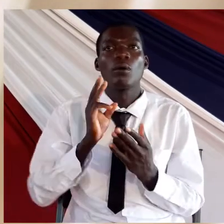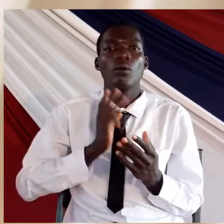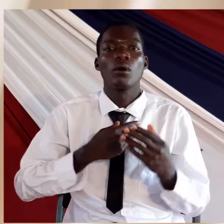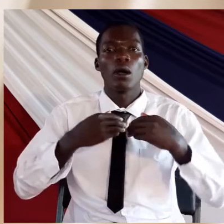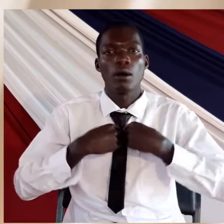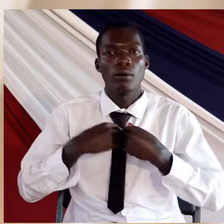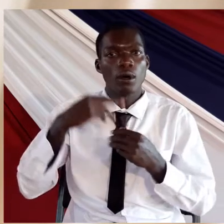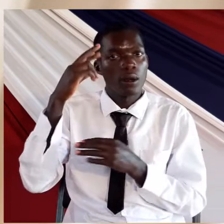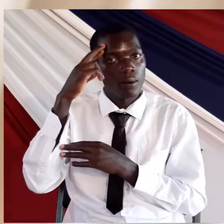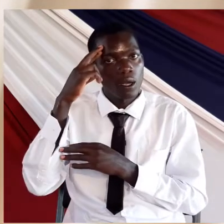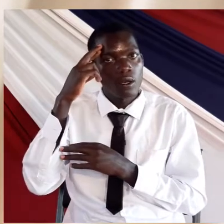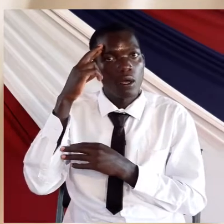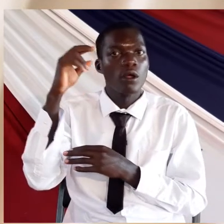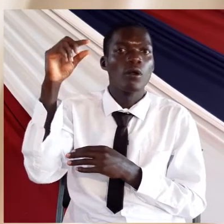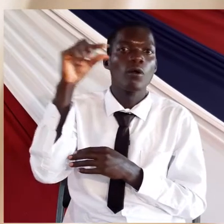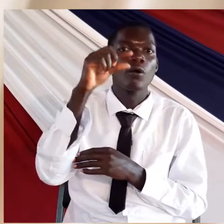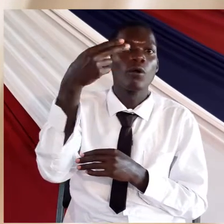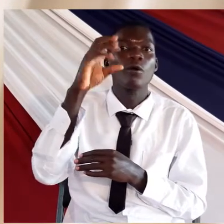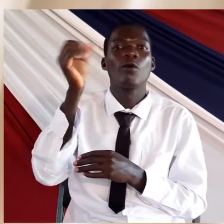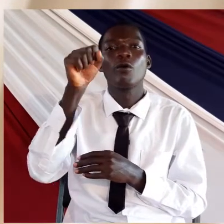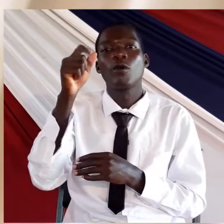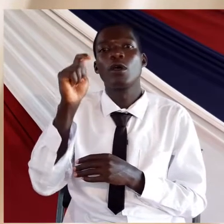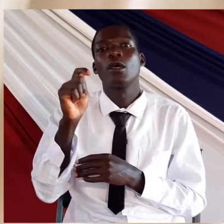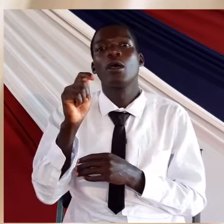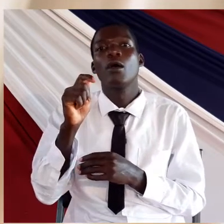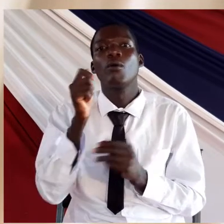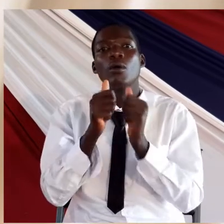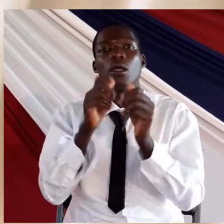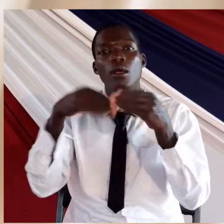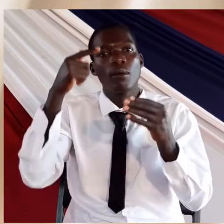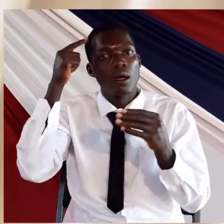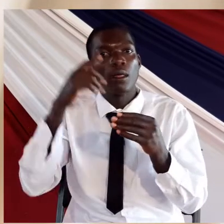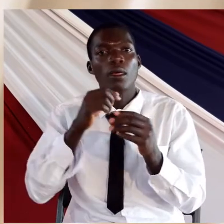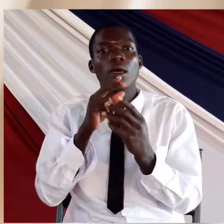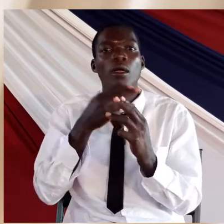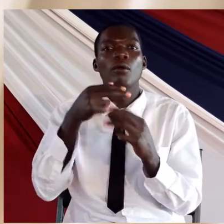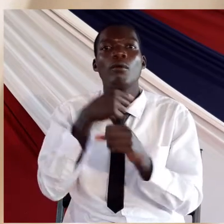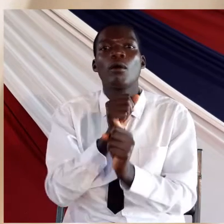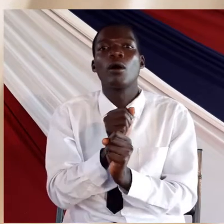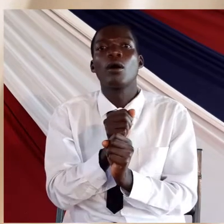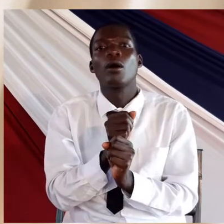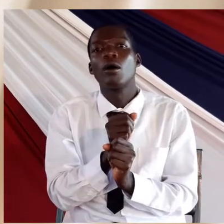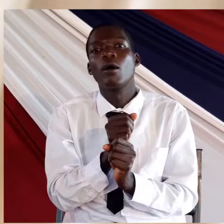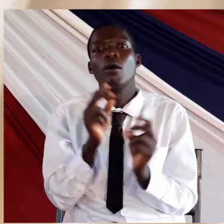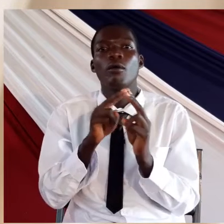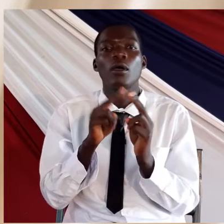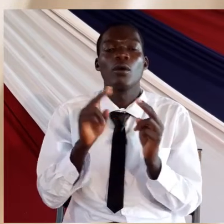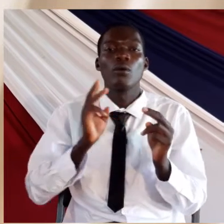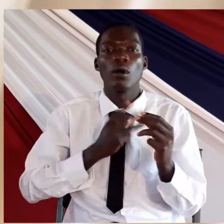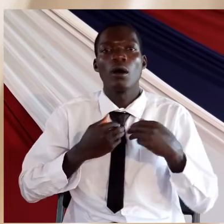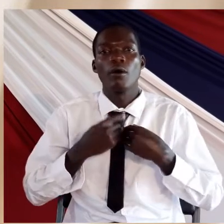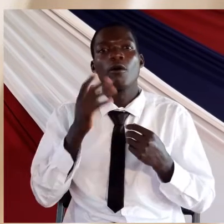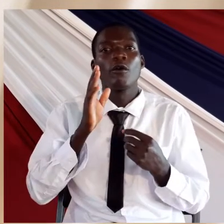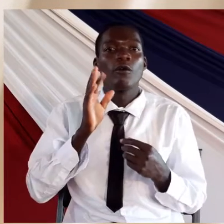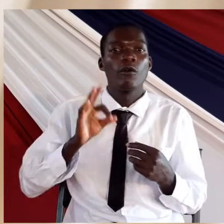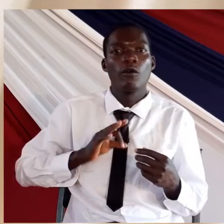a minor god is killed, then that blood is mixed with clay, and then we form the males, and we have